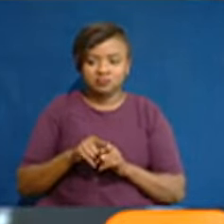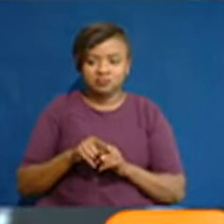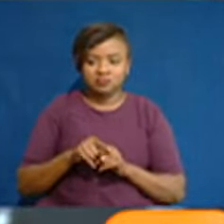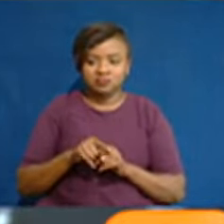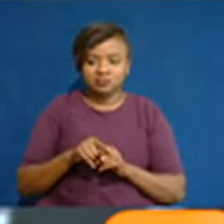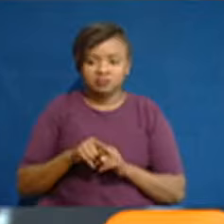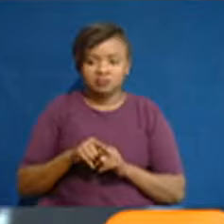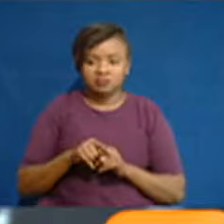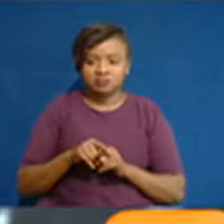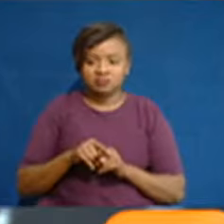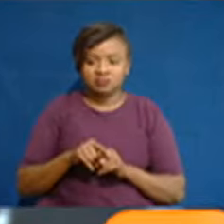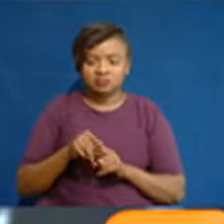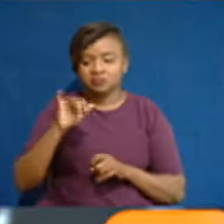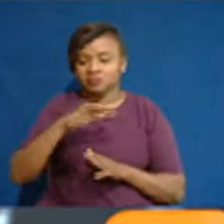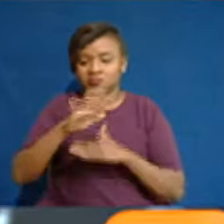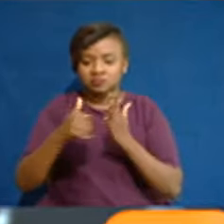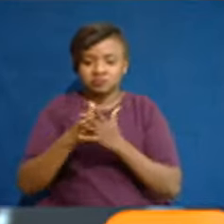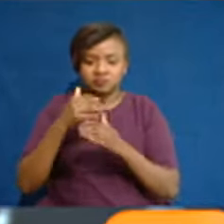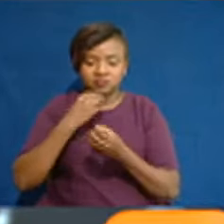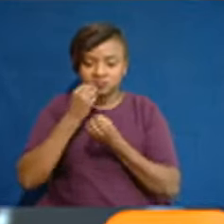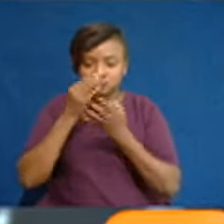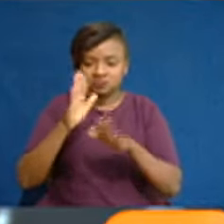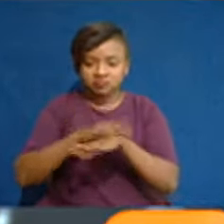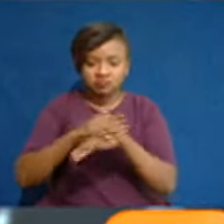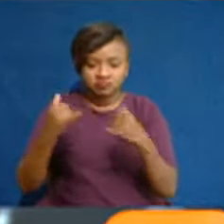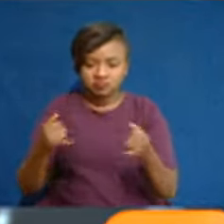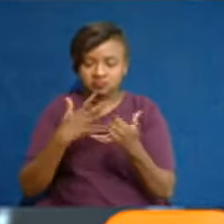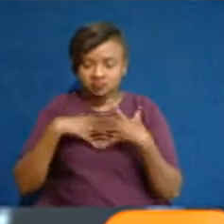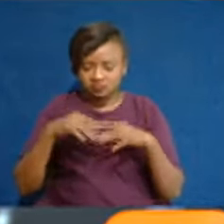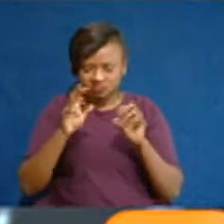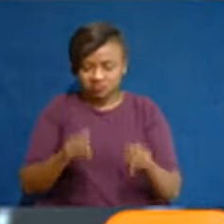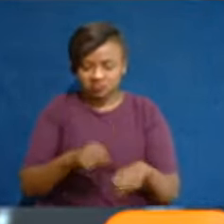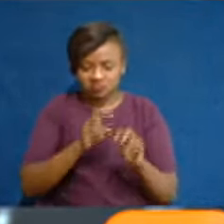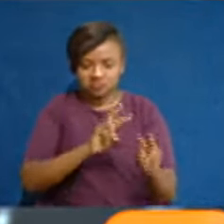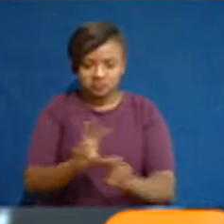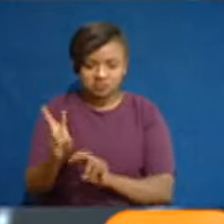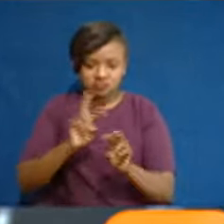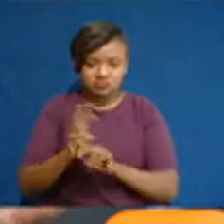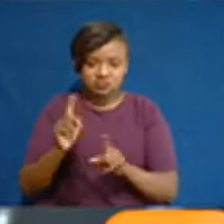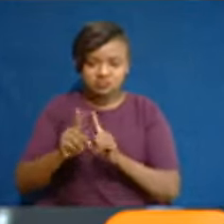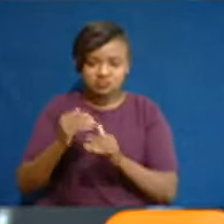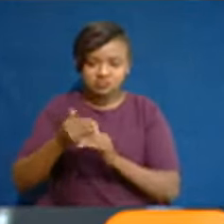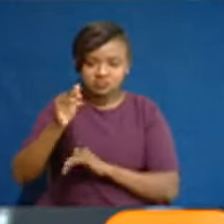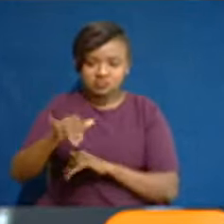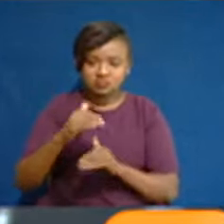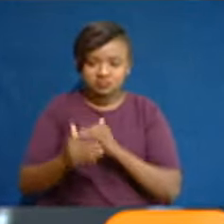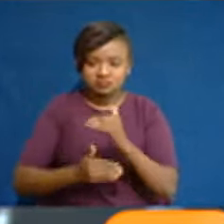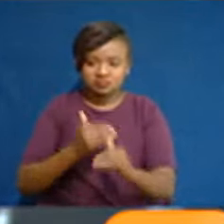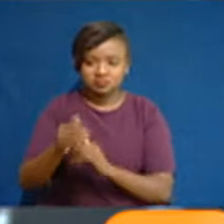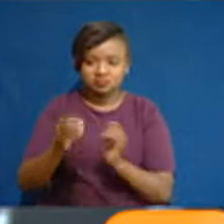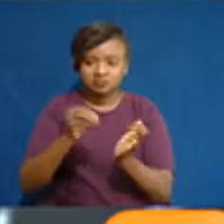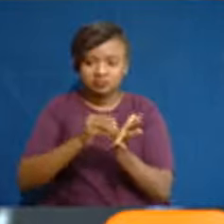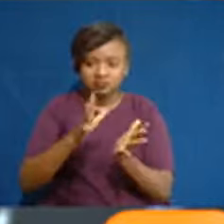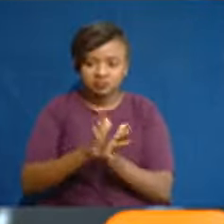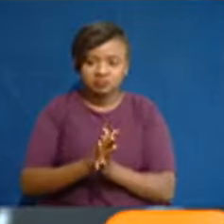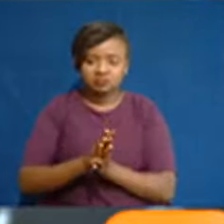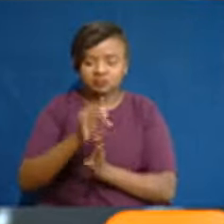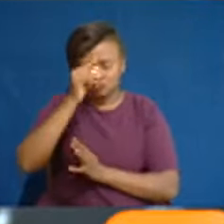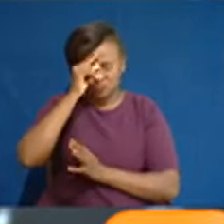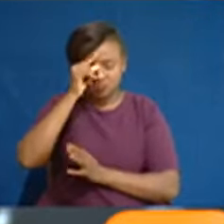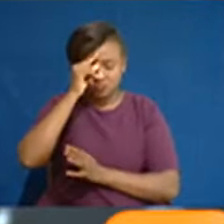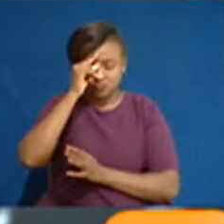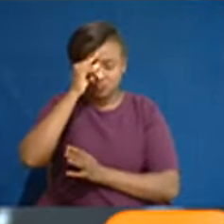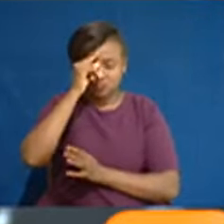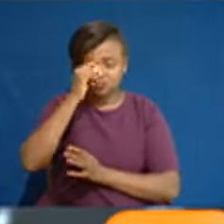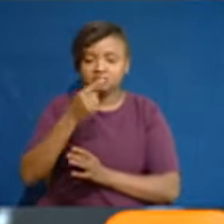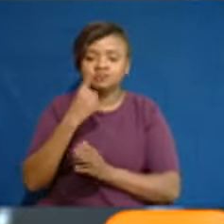know, the record of it is, you know, it's online, it's everywhere to be seen for people. And, you know, after that process of documentation, again, and as what Kidongo was addressing, the government